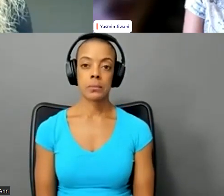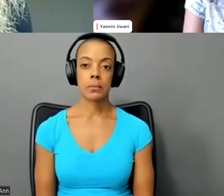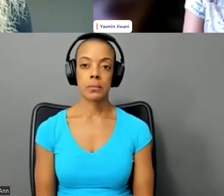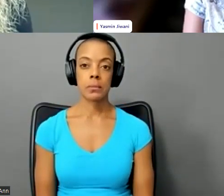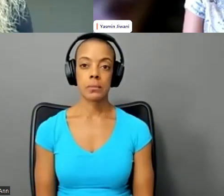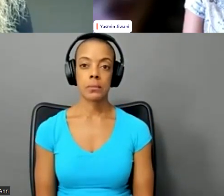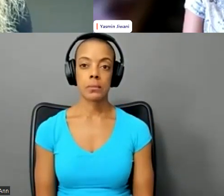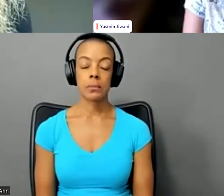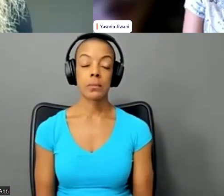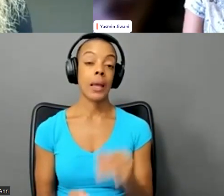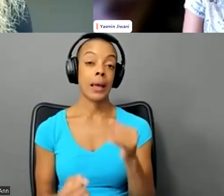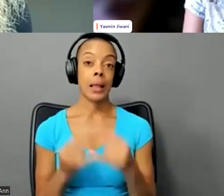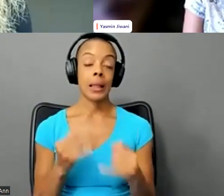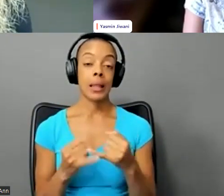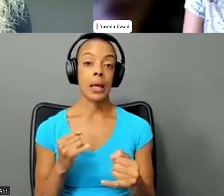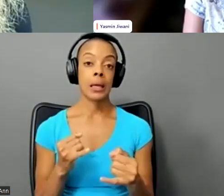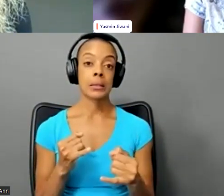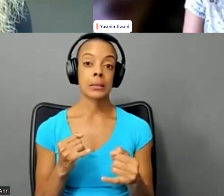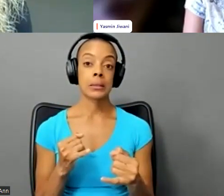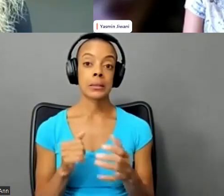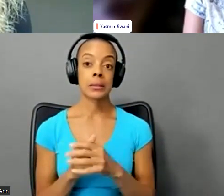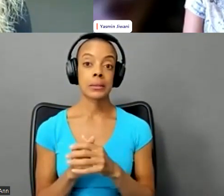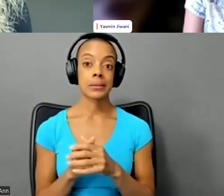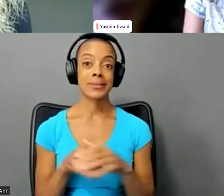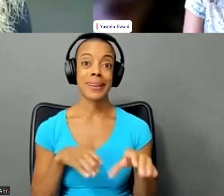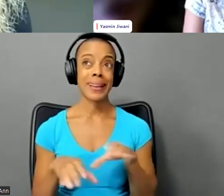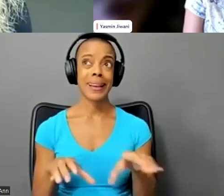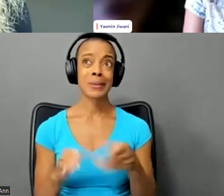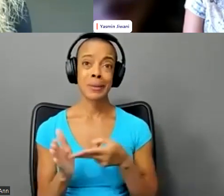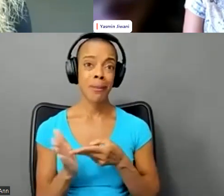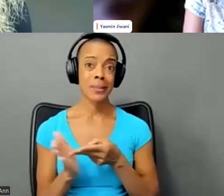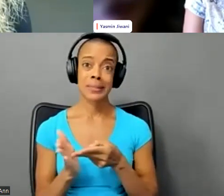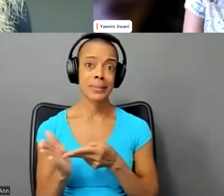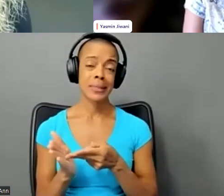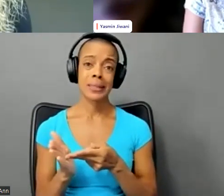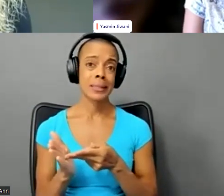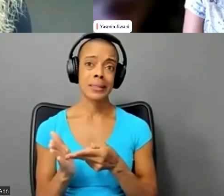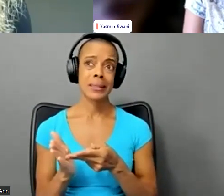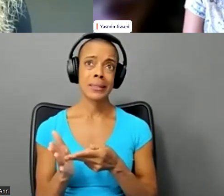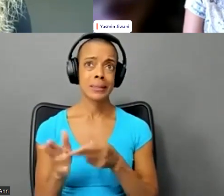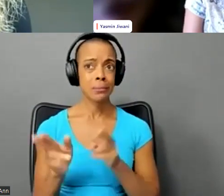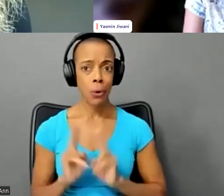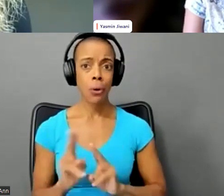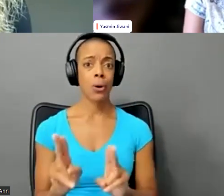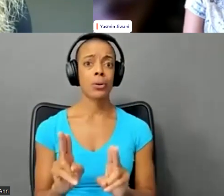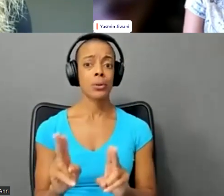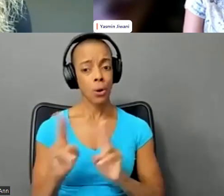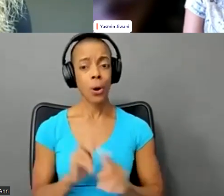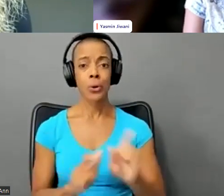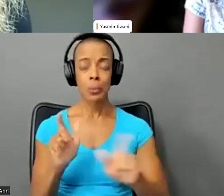And lastly, I would say really just, act with integrity and honor the folks that you're working with.